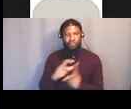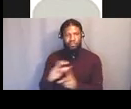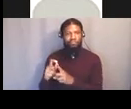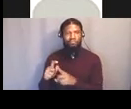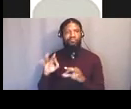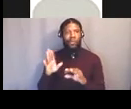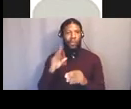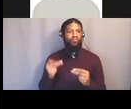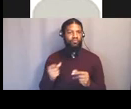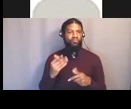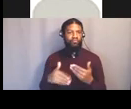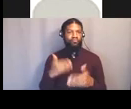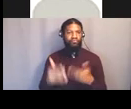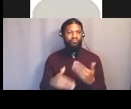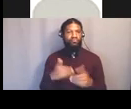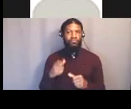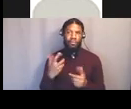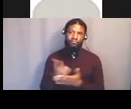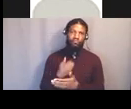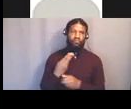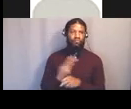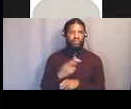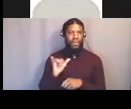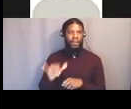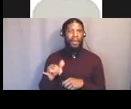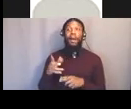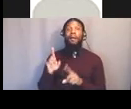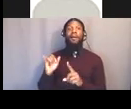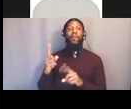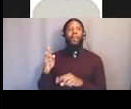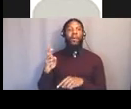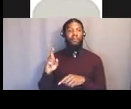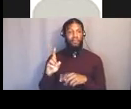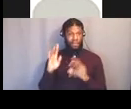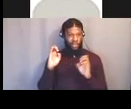keep imagining. Oh, educational. Thank you for that.